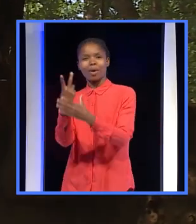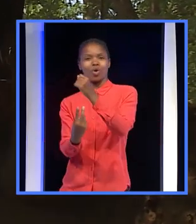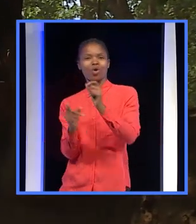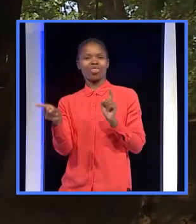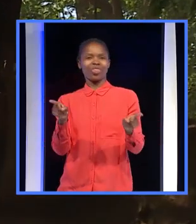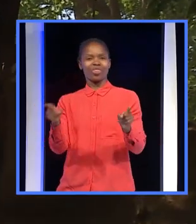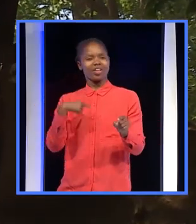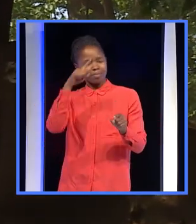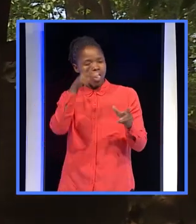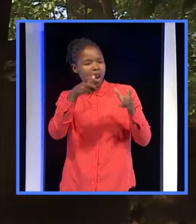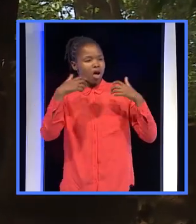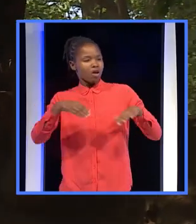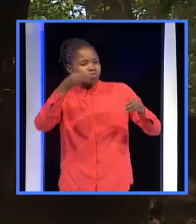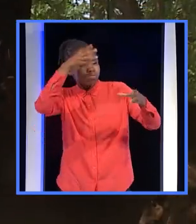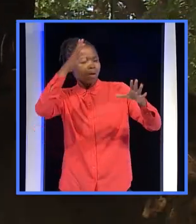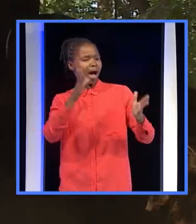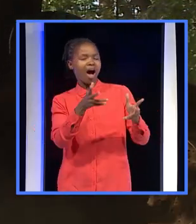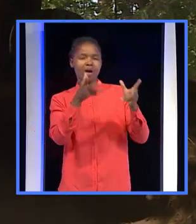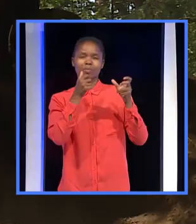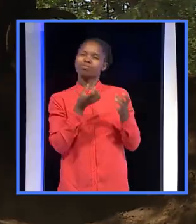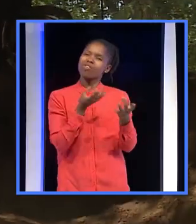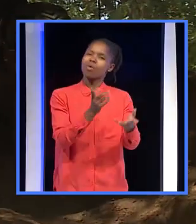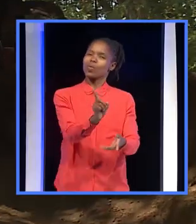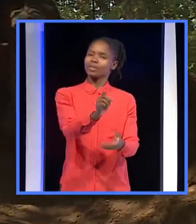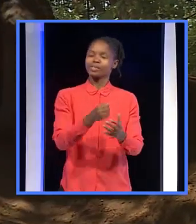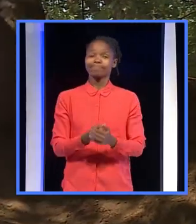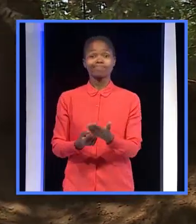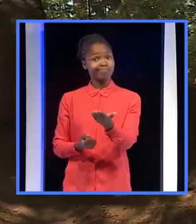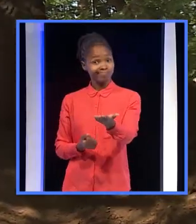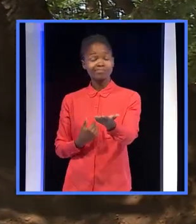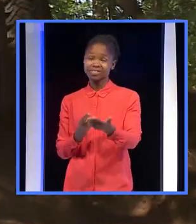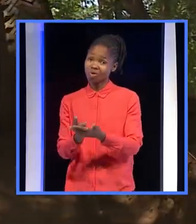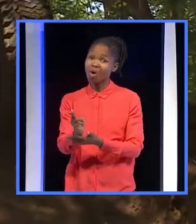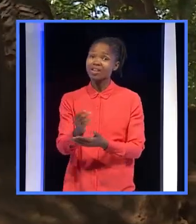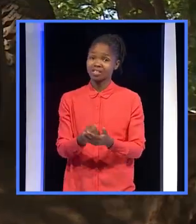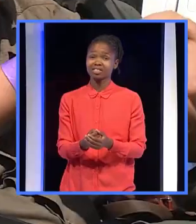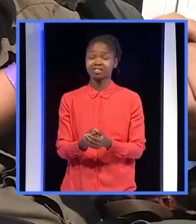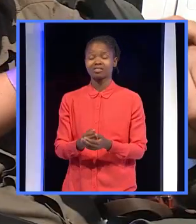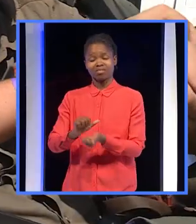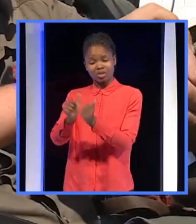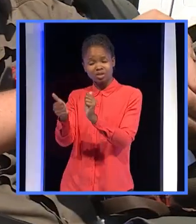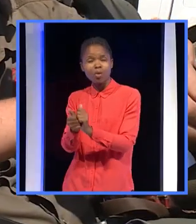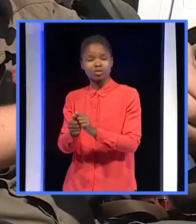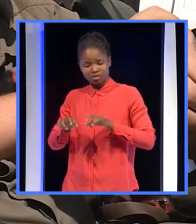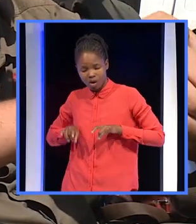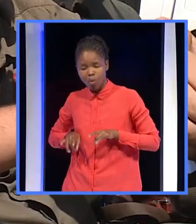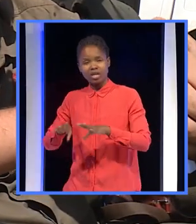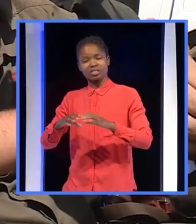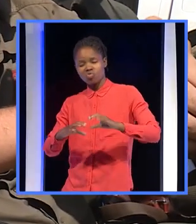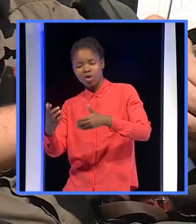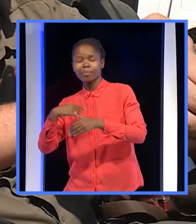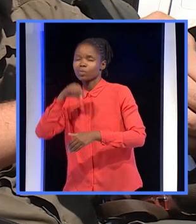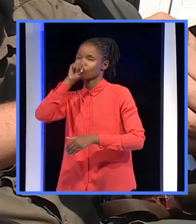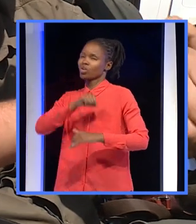you are doing here? Well, to be very honest with you, wheelchair rugby is amazing. It's one of my favorite